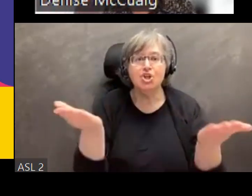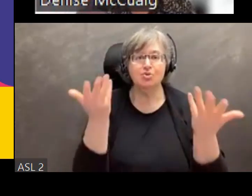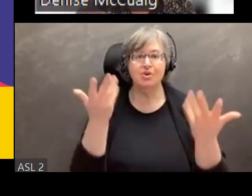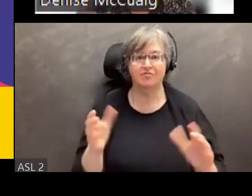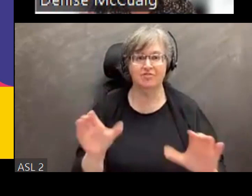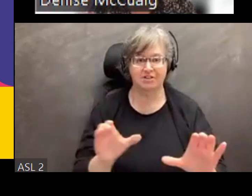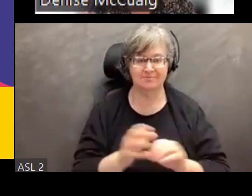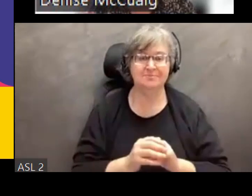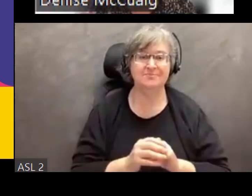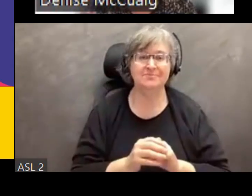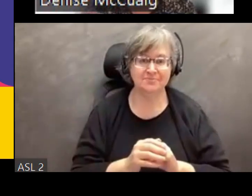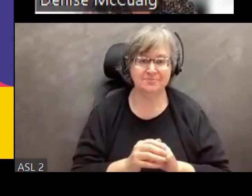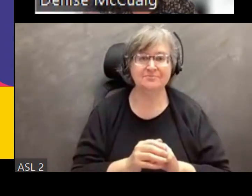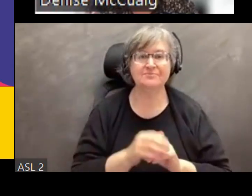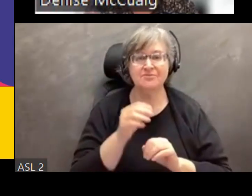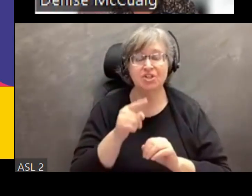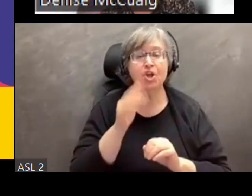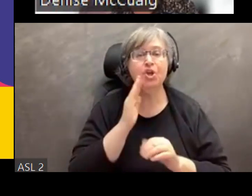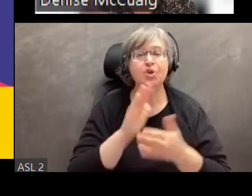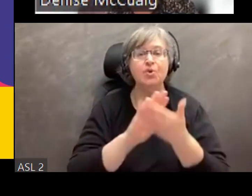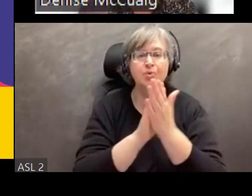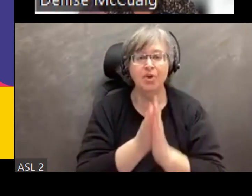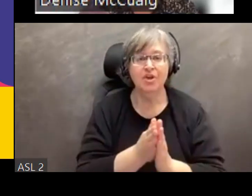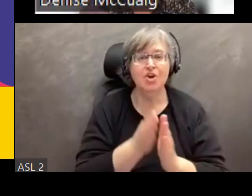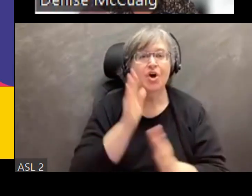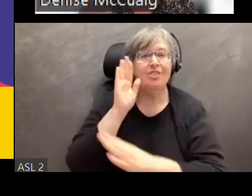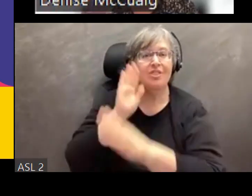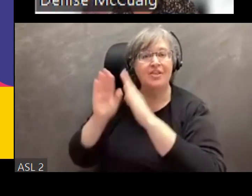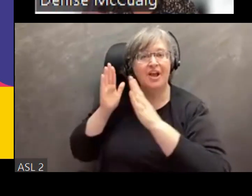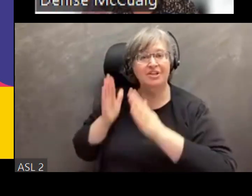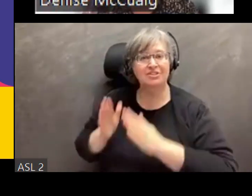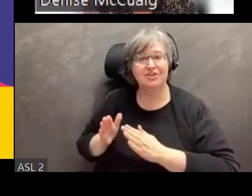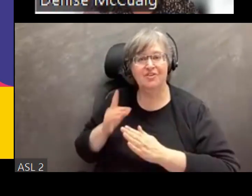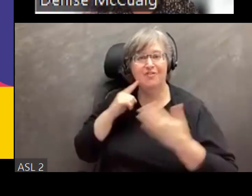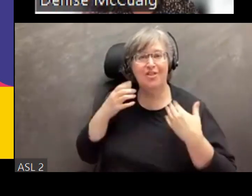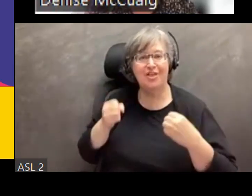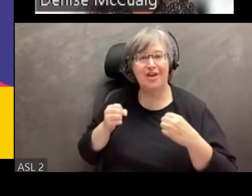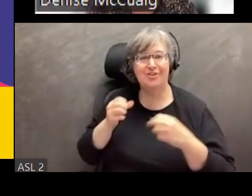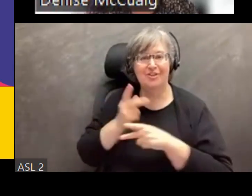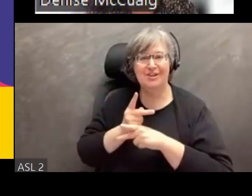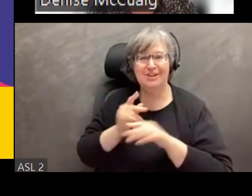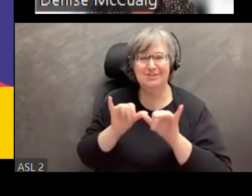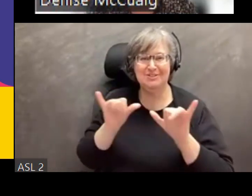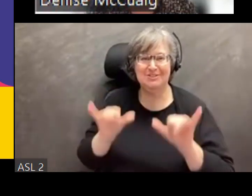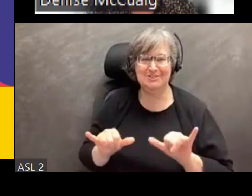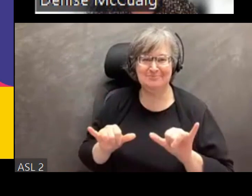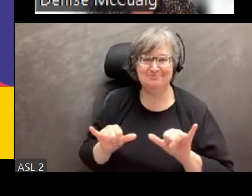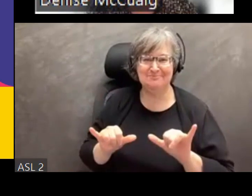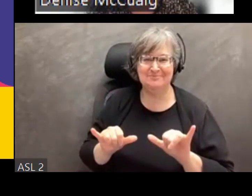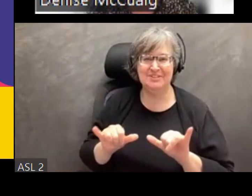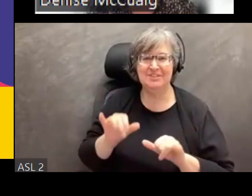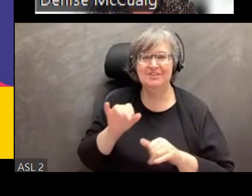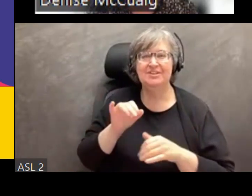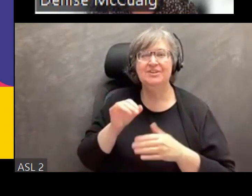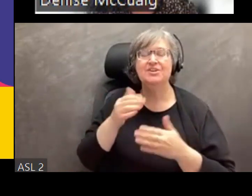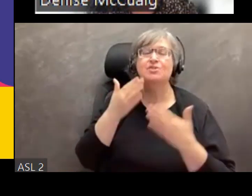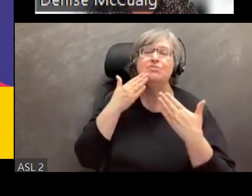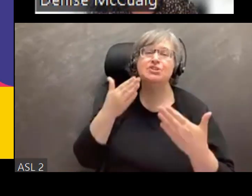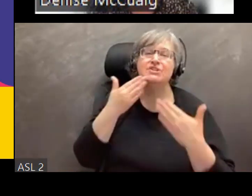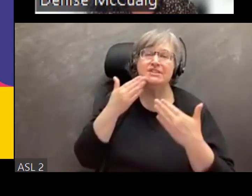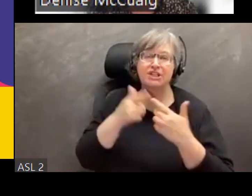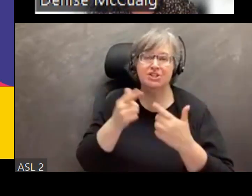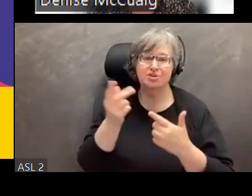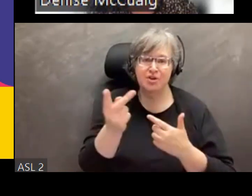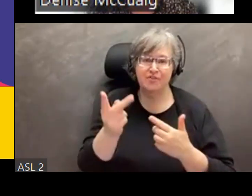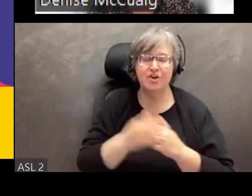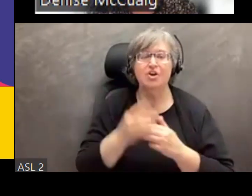what you have done. And you will have become the ancestors of the healthcare system. So merci